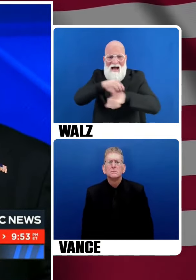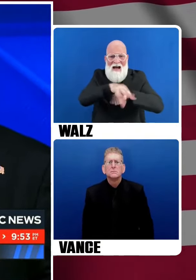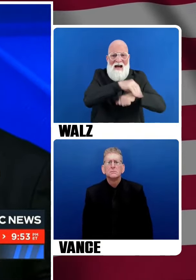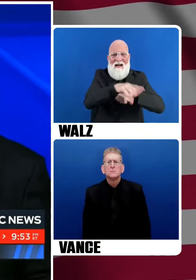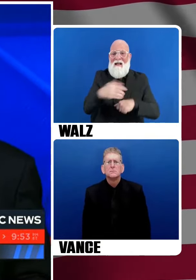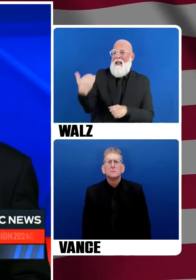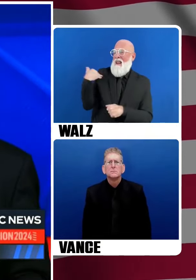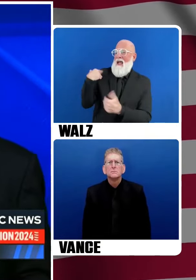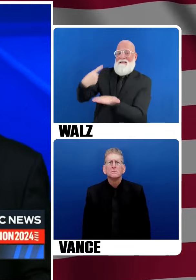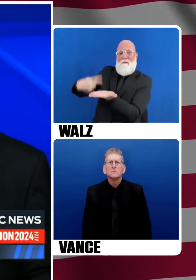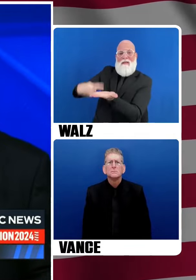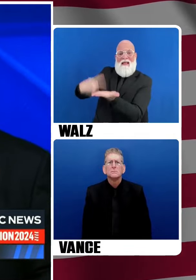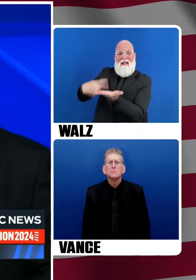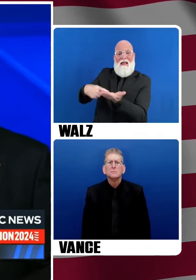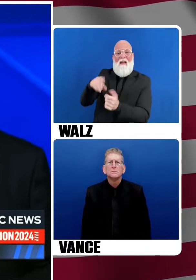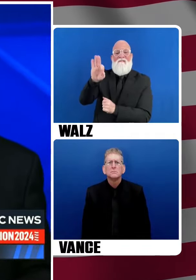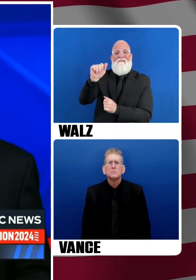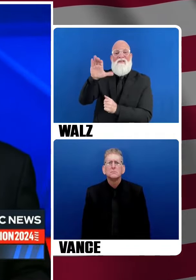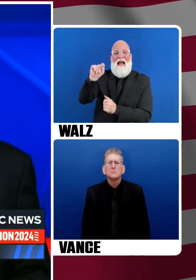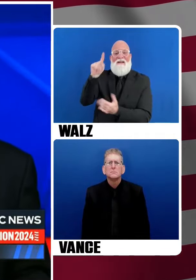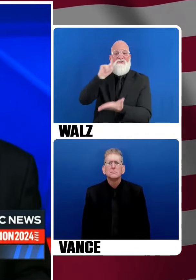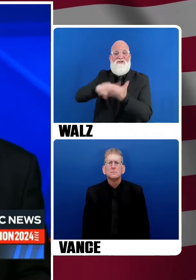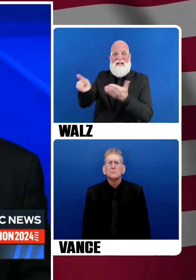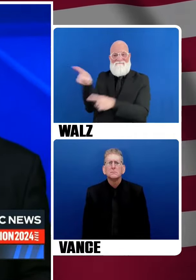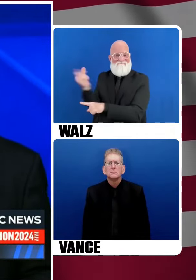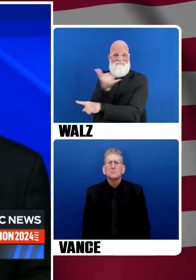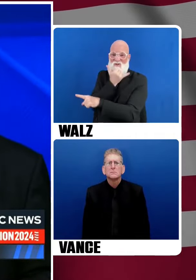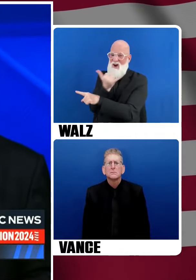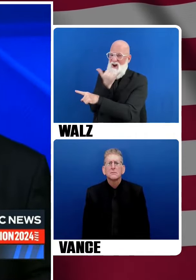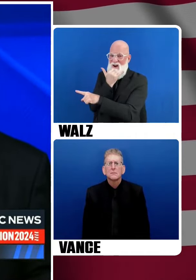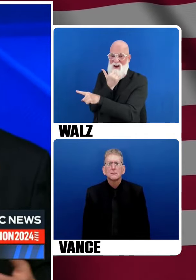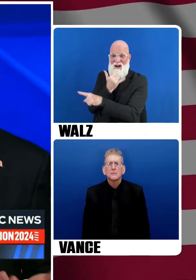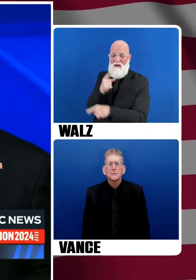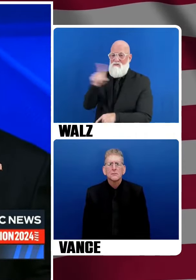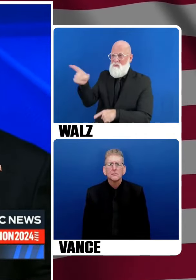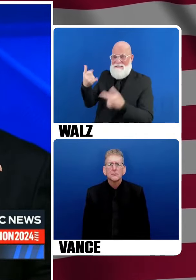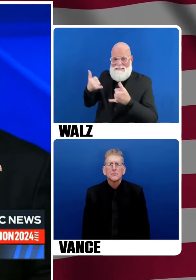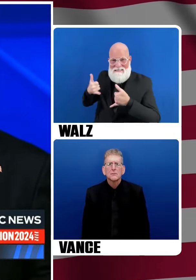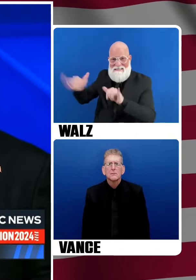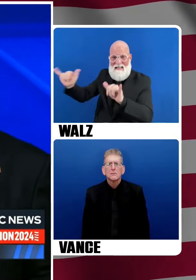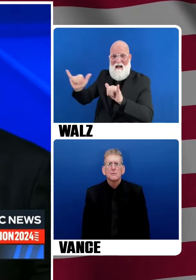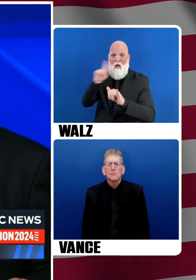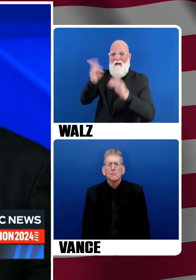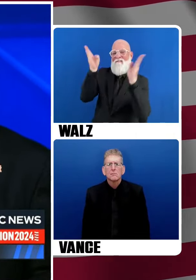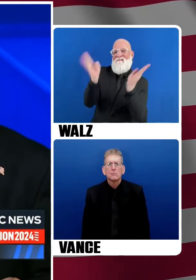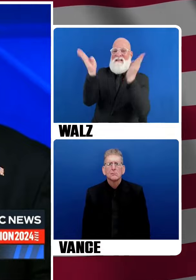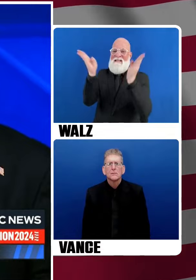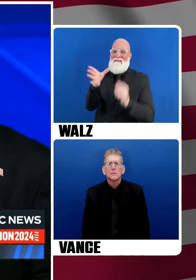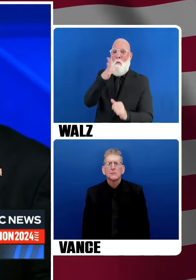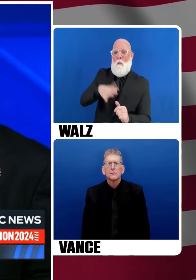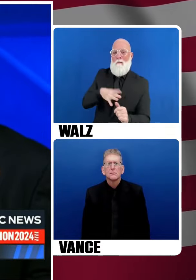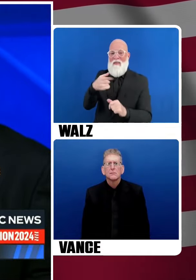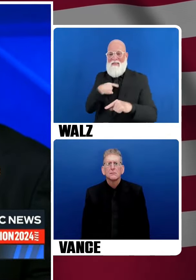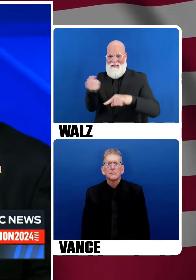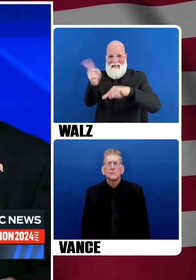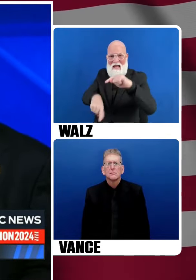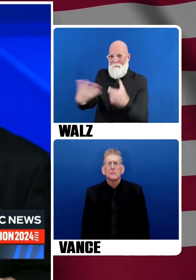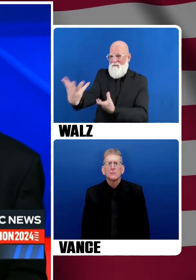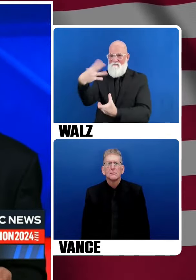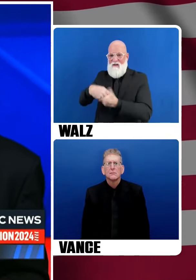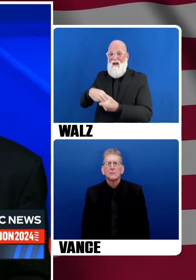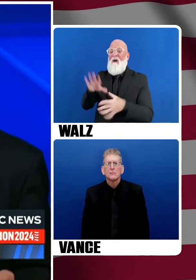on this is there's a continuation of these guys to try and tell women or to get involved. I use this line on this, just mind your own business